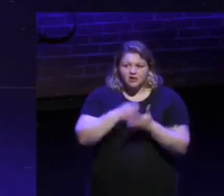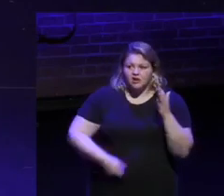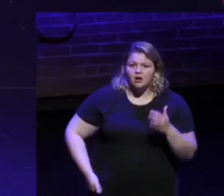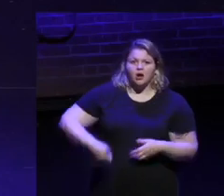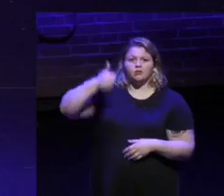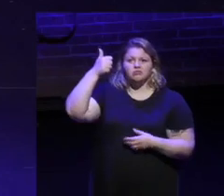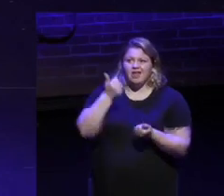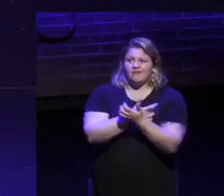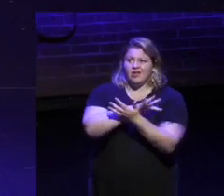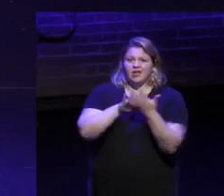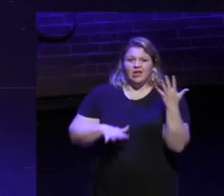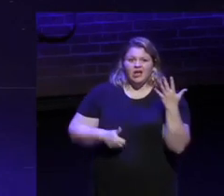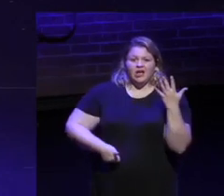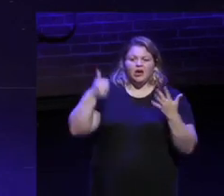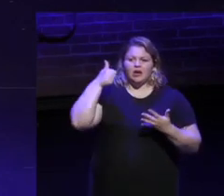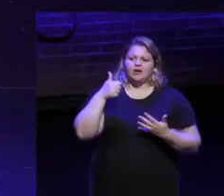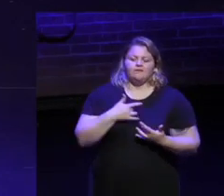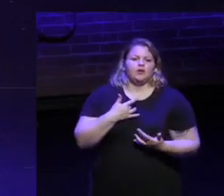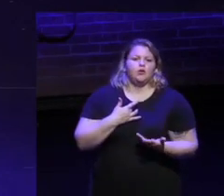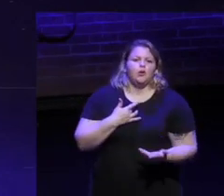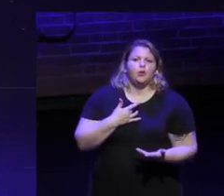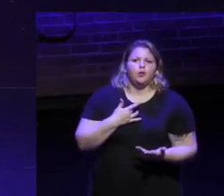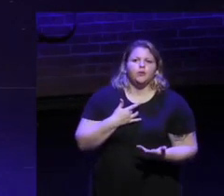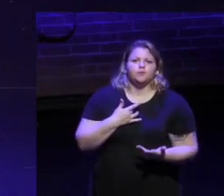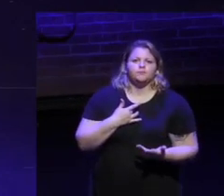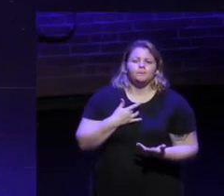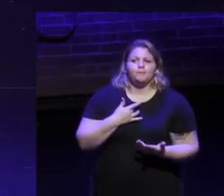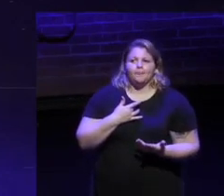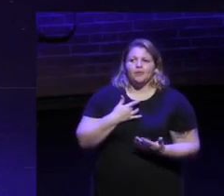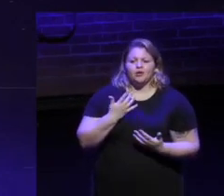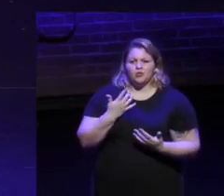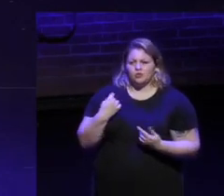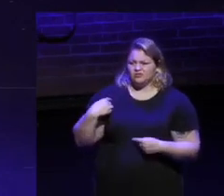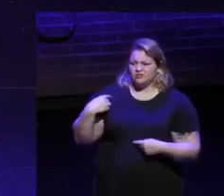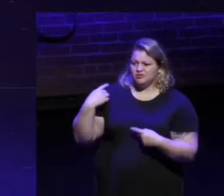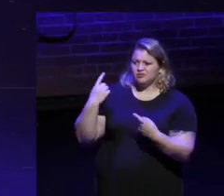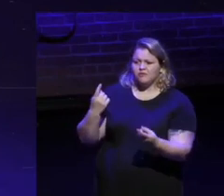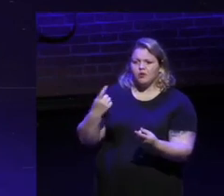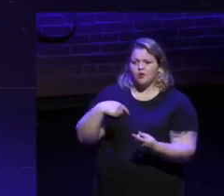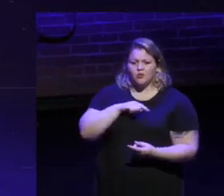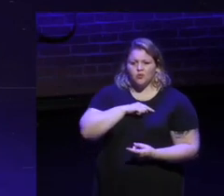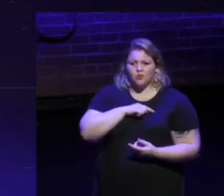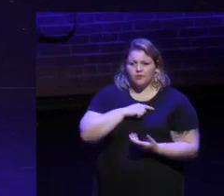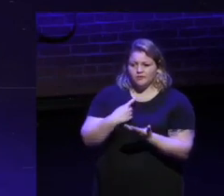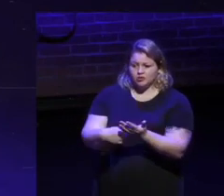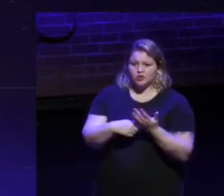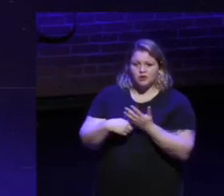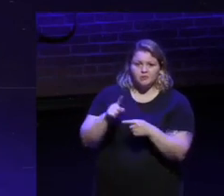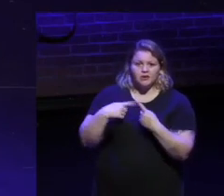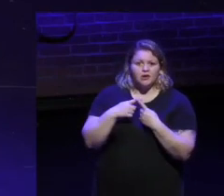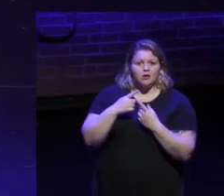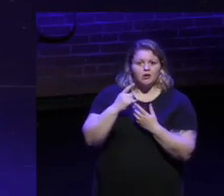mayor, you know, the buck stops with me. I do respect to my colleagues. We've had, you know, an opportunity here to spend the time talking about art and